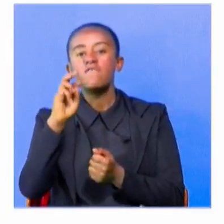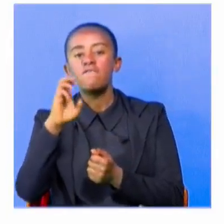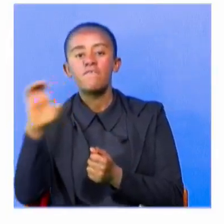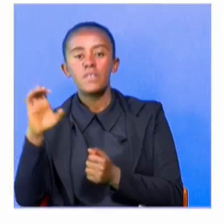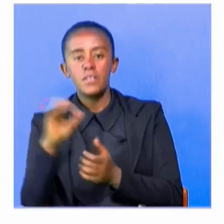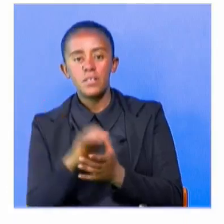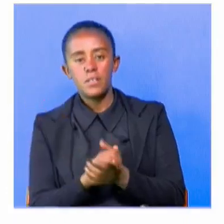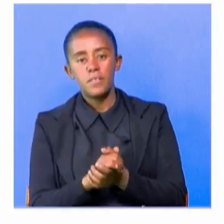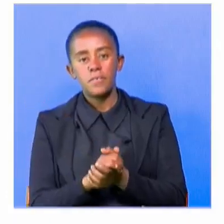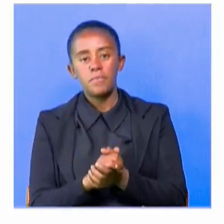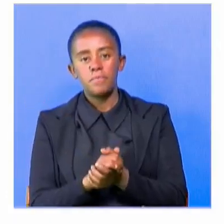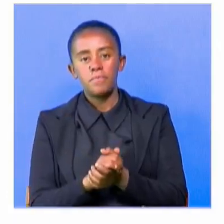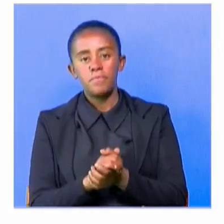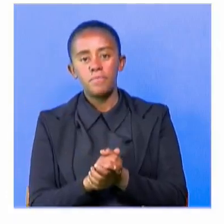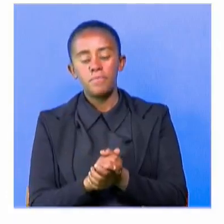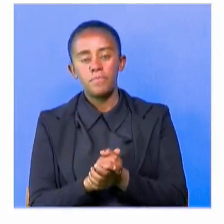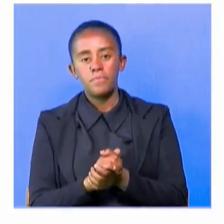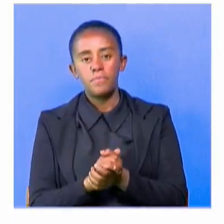Khadija